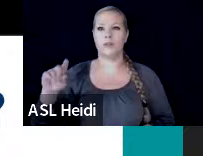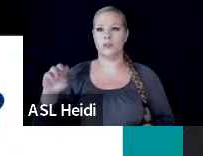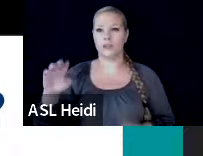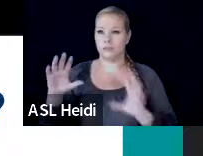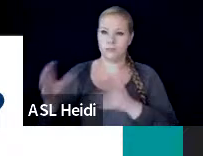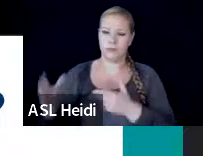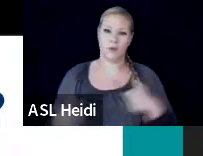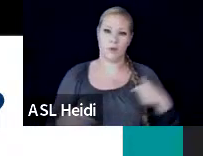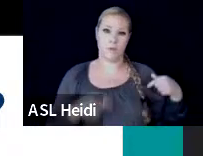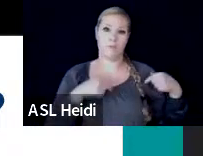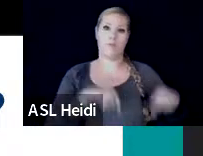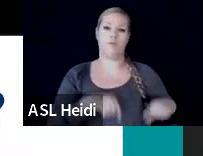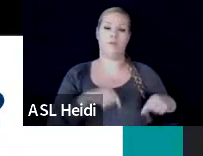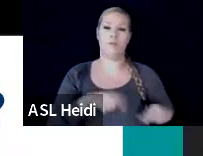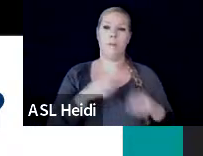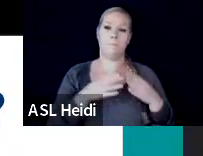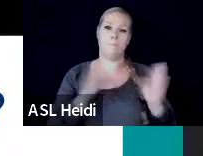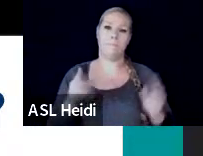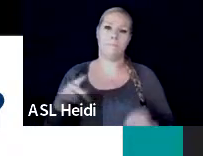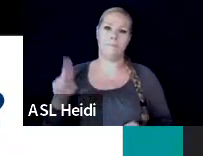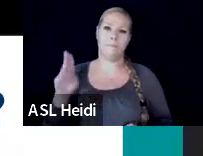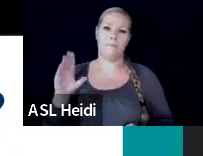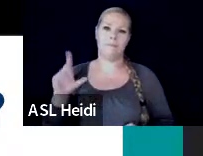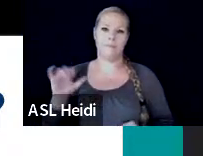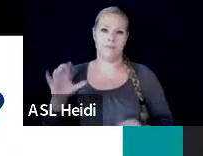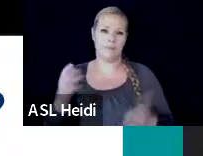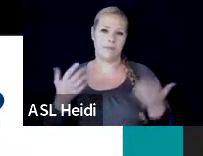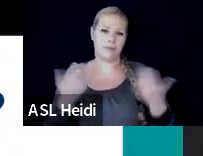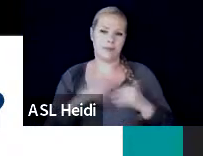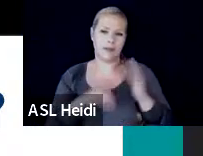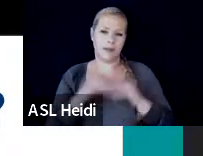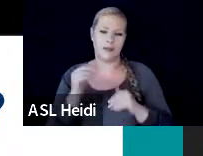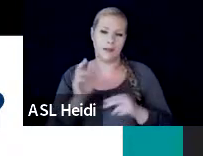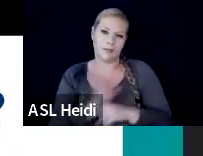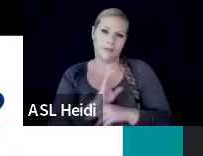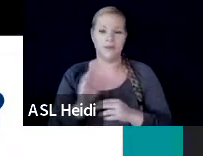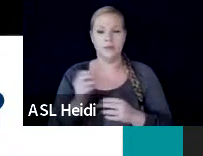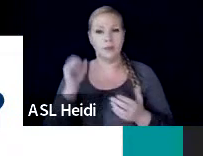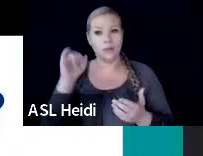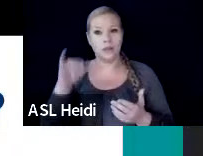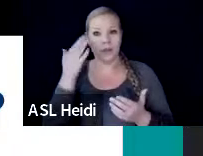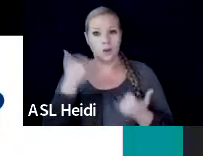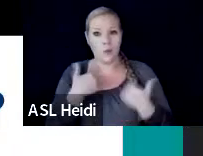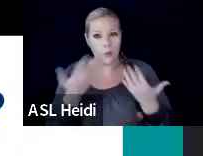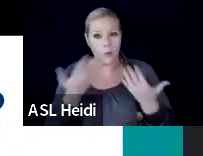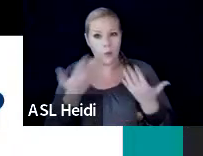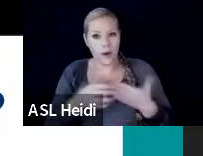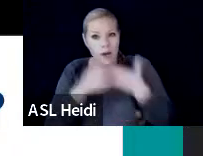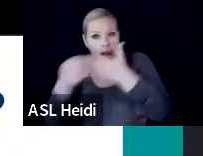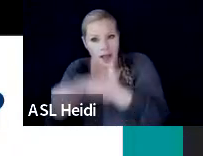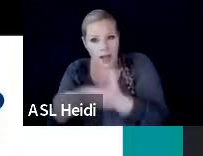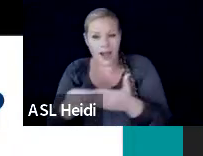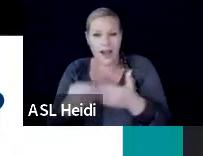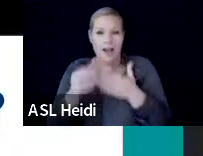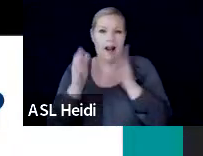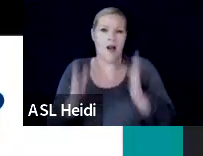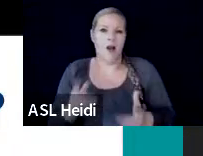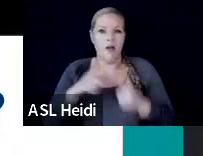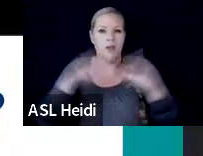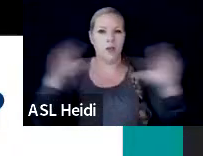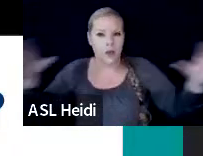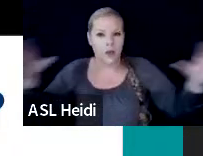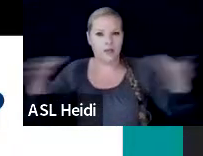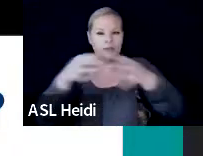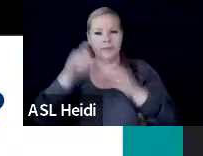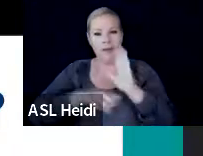public entity, we're taking the lead on convening folks and developing this agreement. Next